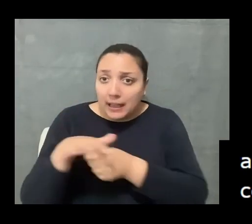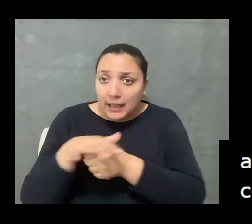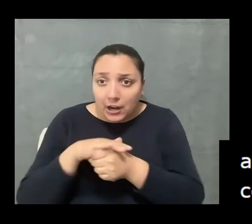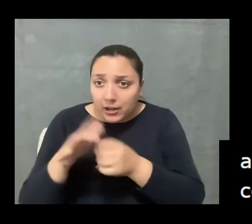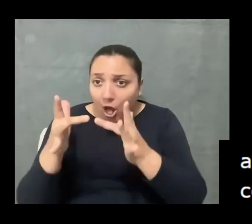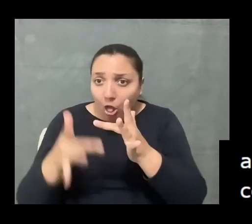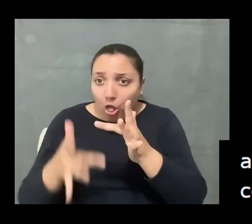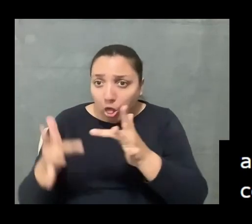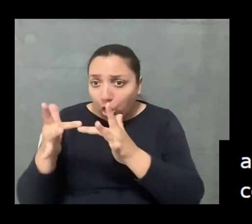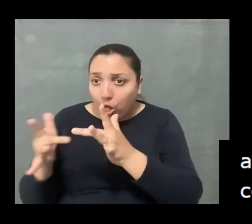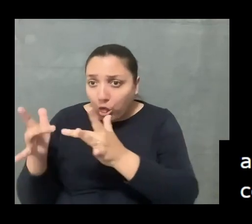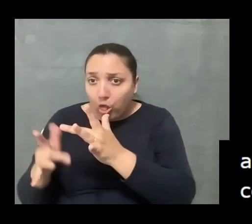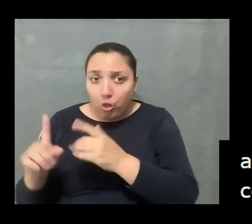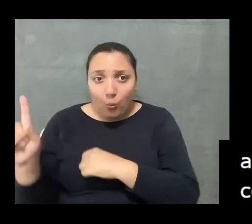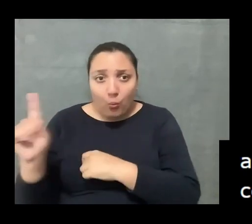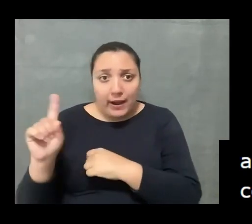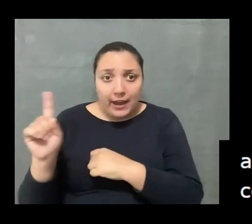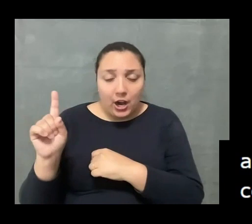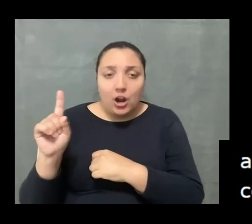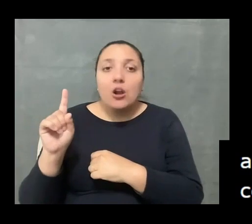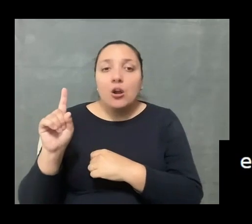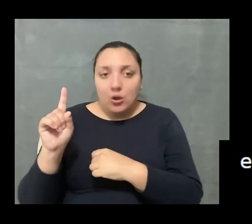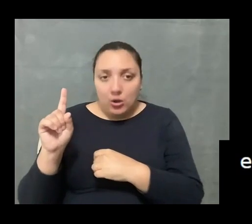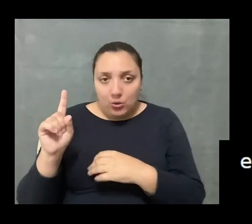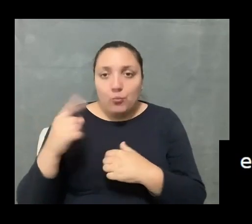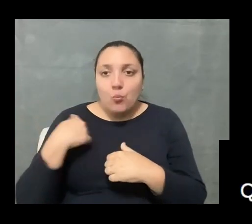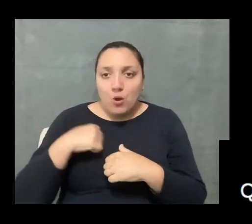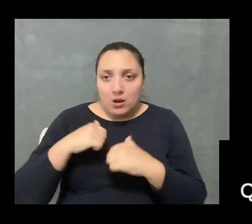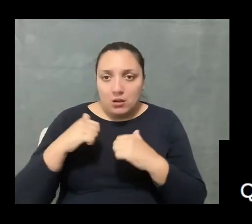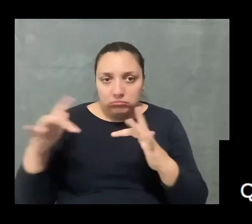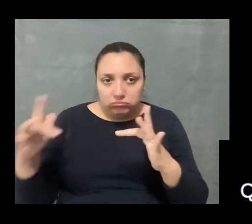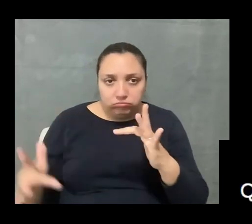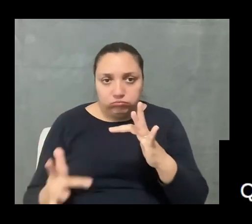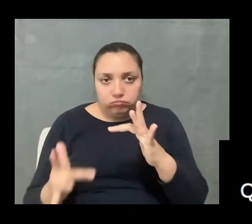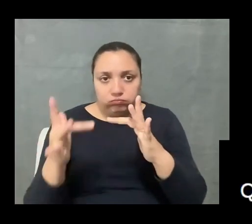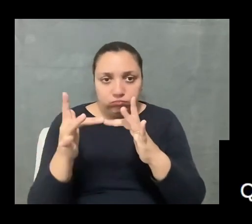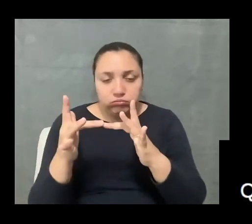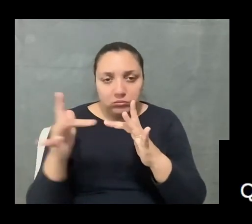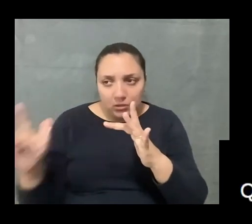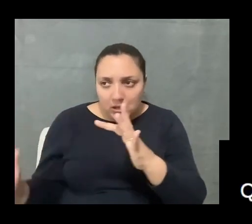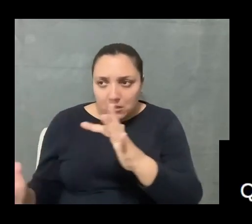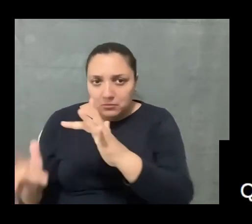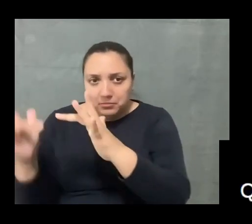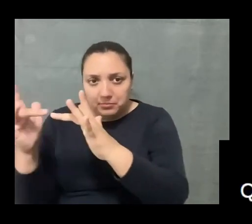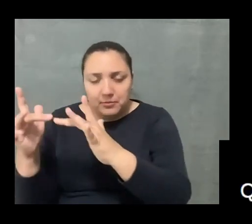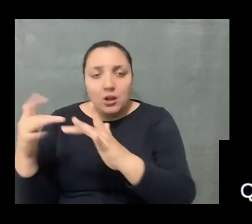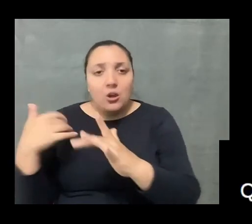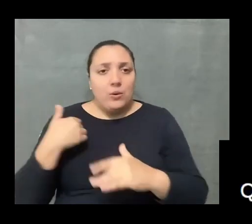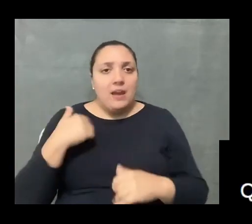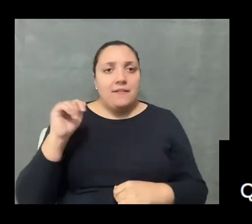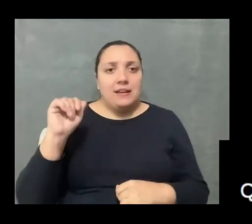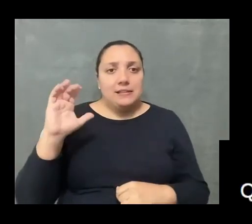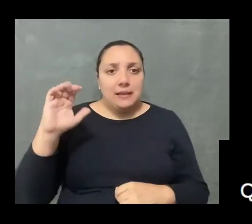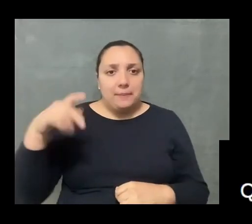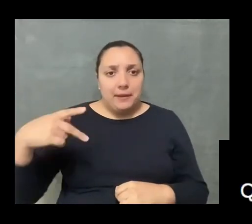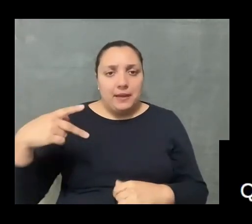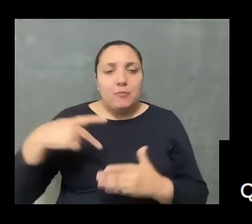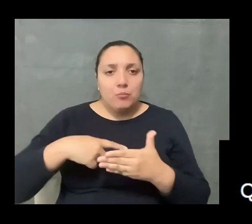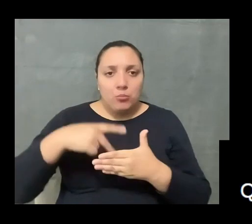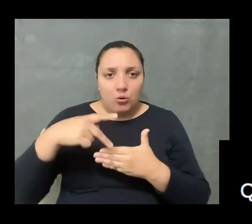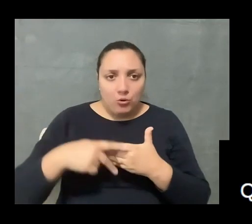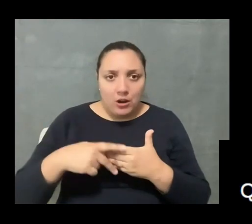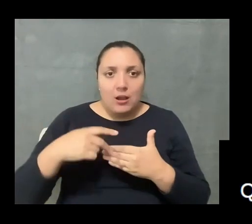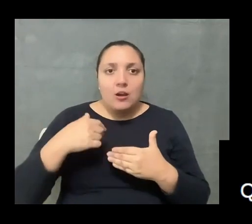connectivity are, and we want to fill them in. We then, of course, have all the programs like ACP, where we do staging,